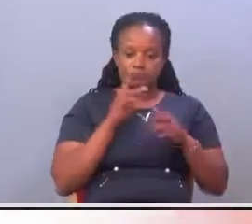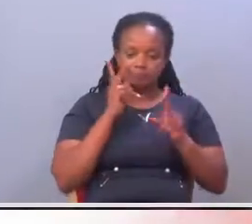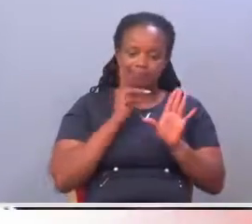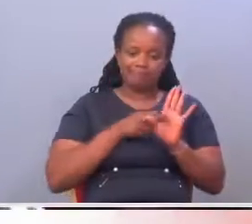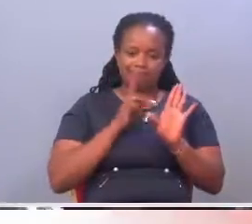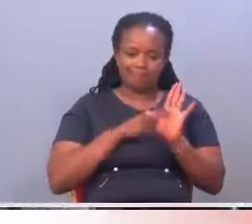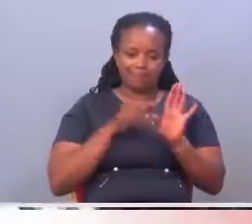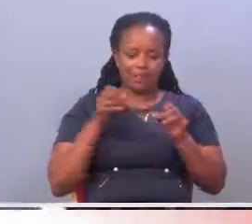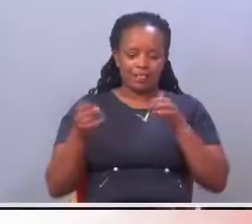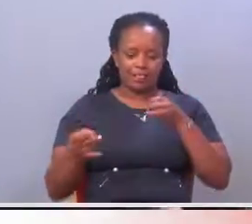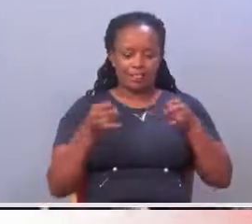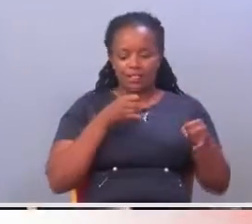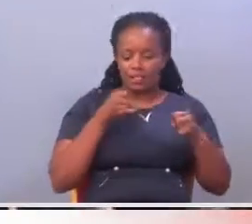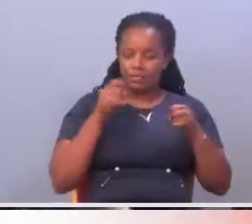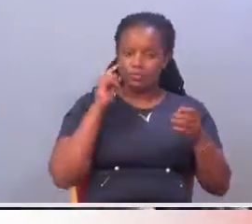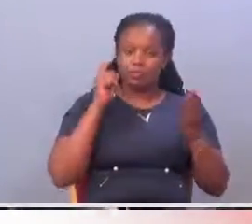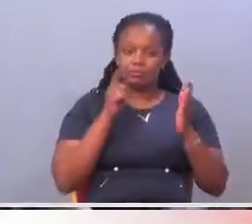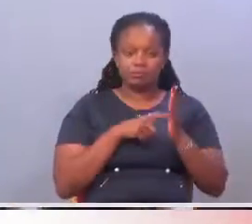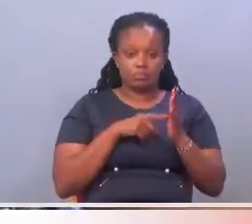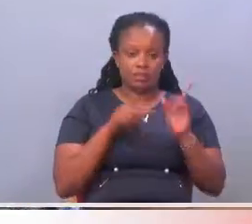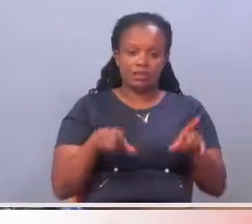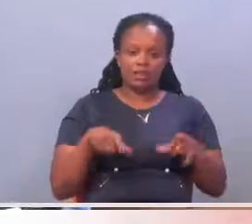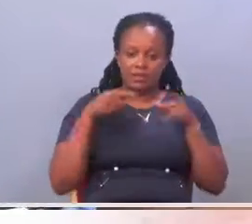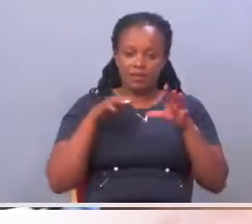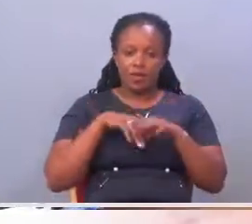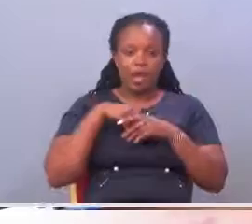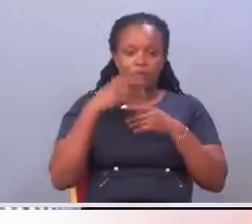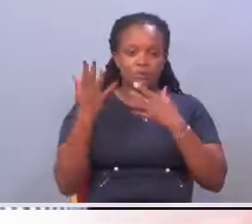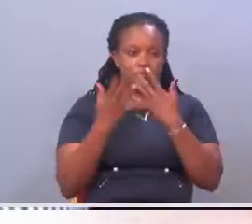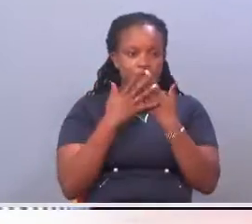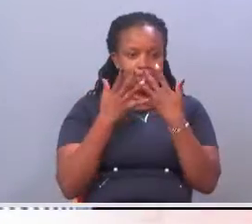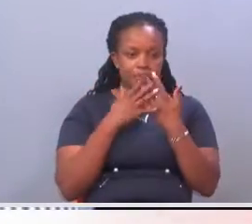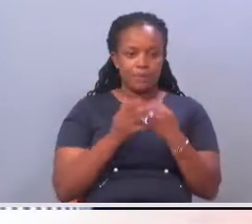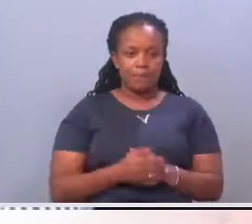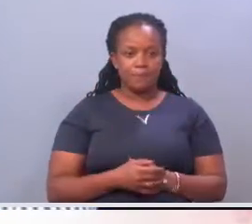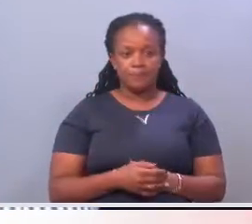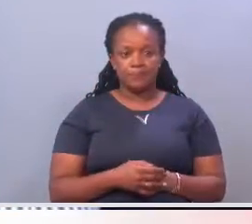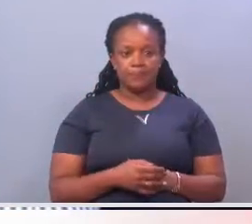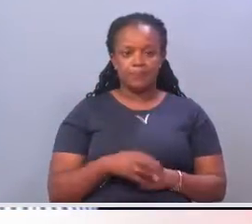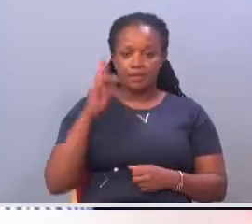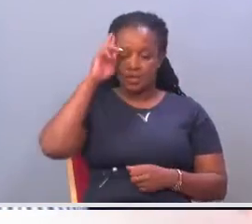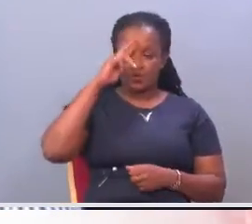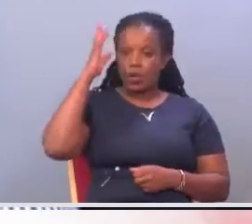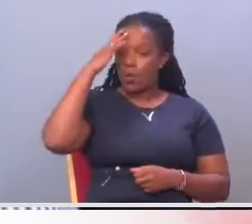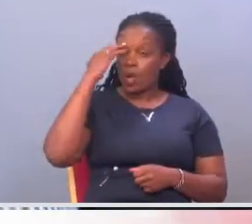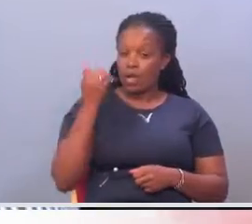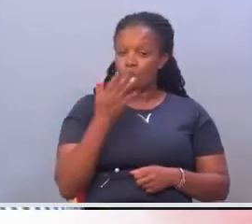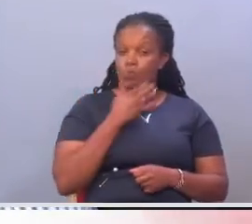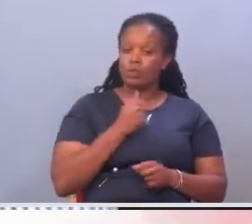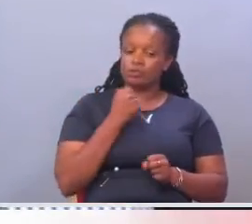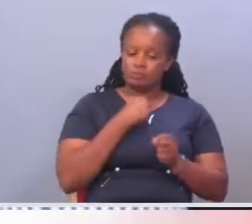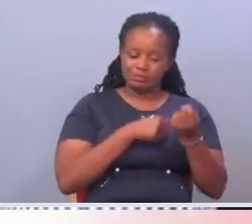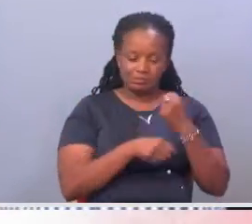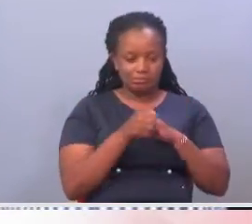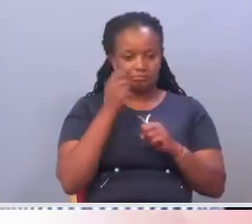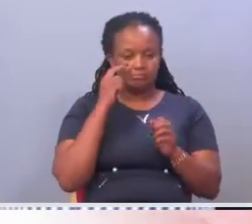of art to discover life outside the walls of prison. The reason why we wanted to do this is because we realized that in